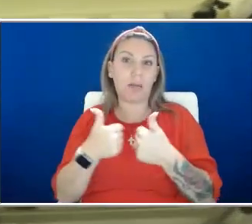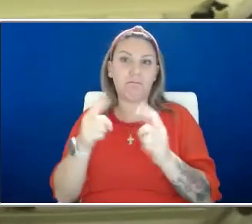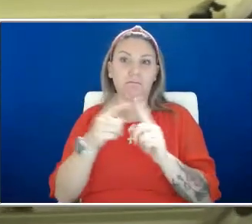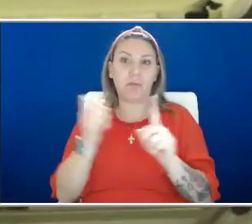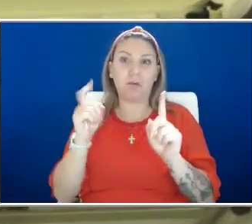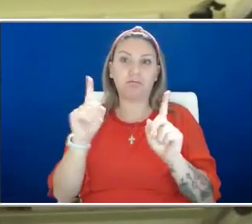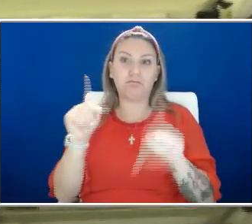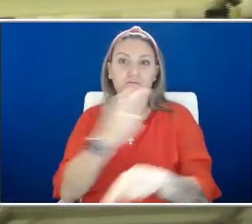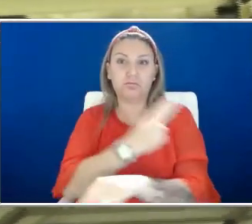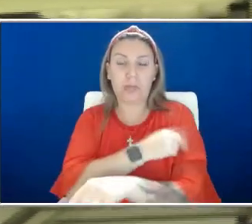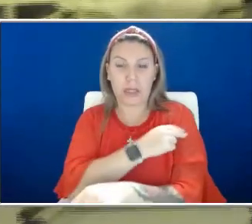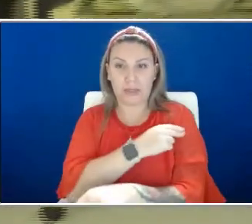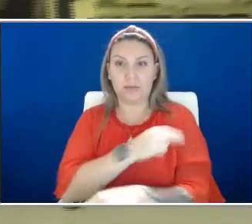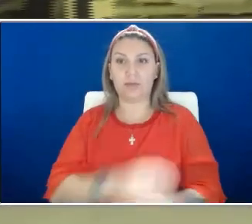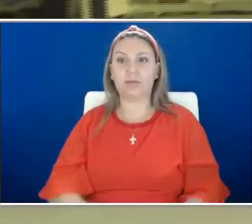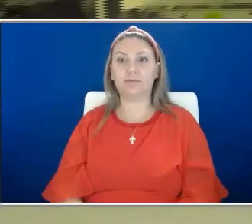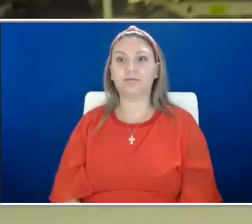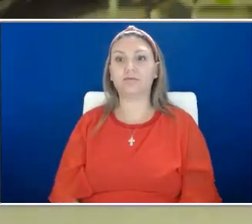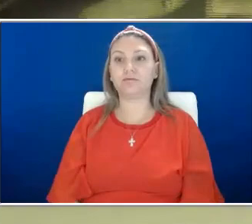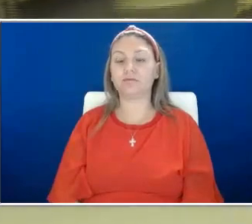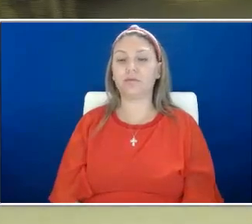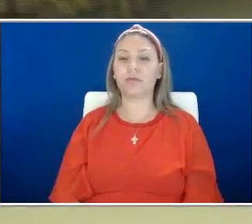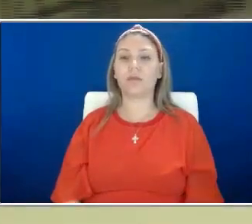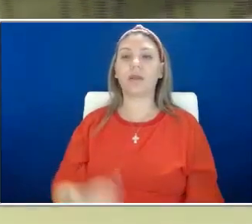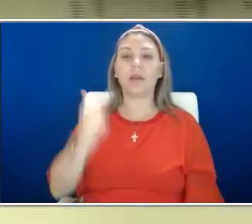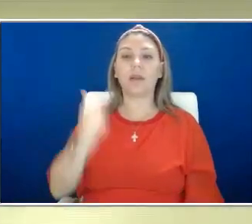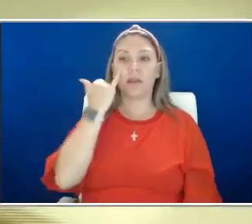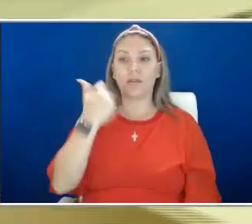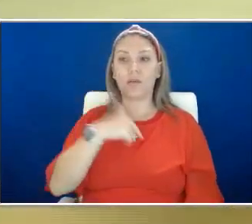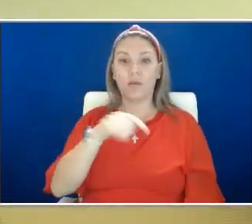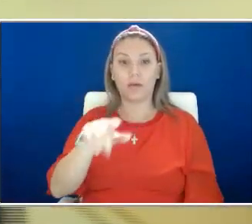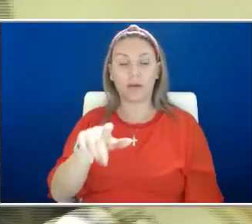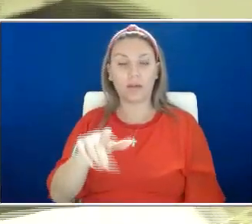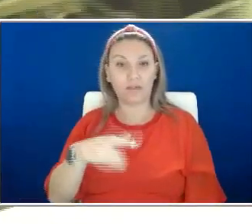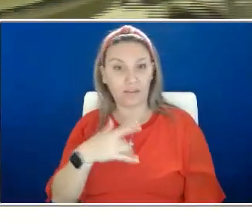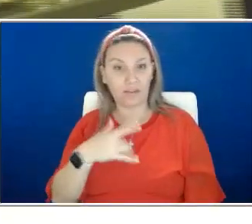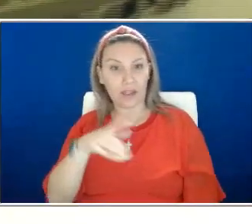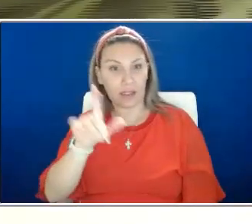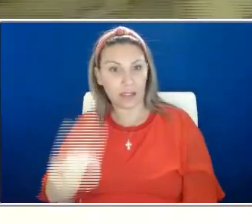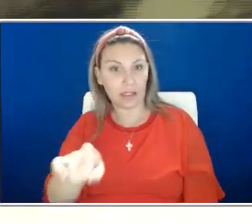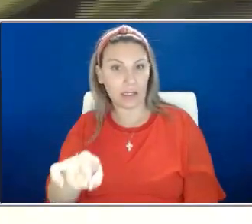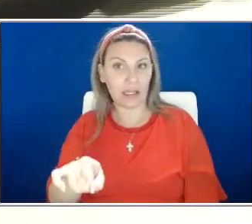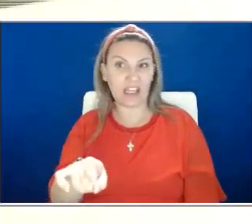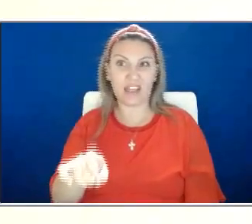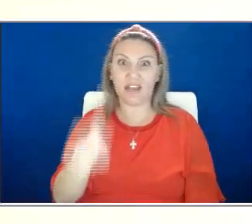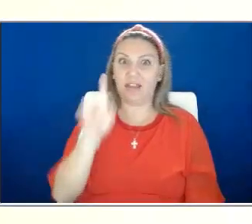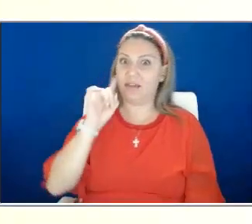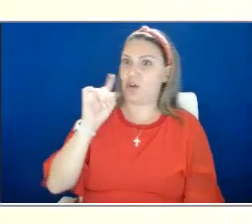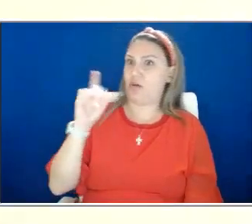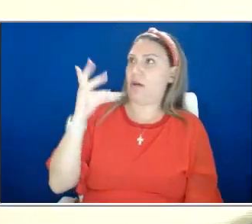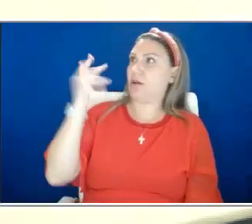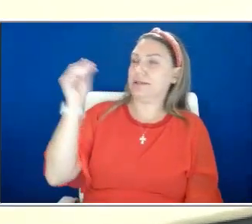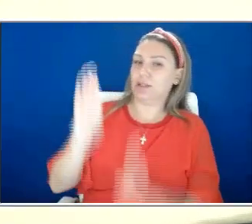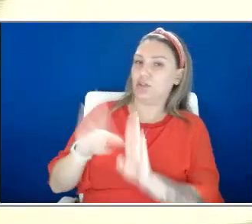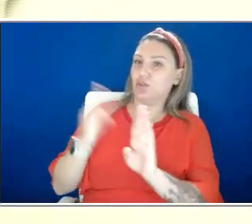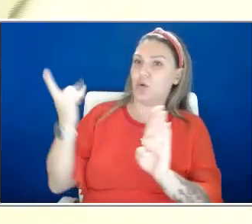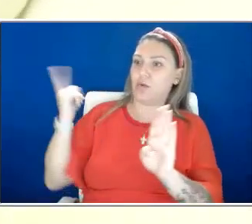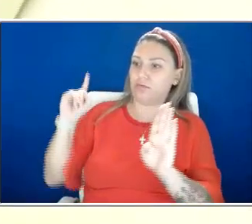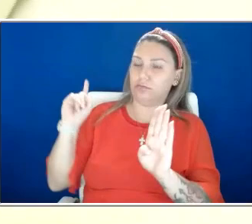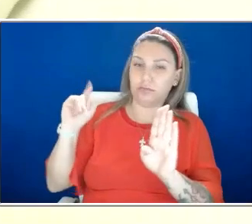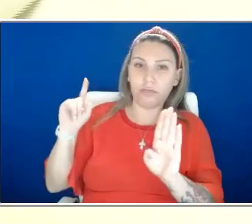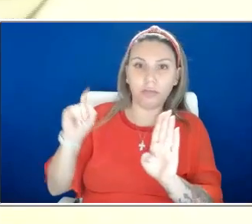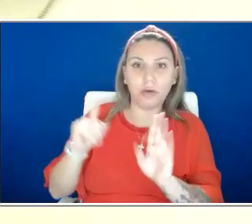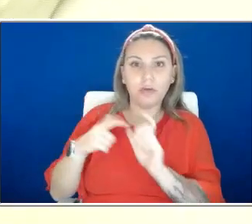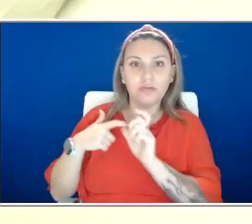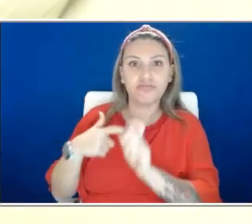hospital. If we feel like they need that, they're right outside the door. They come in. They're probably,